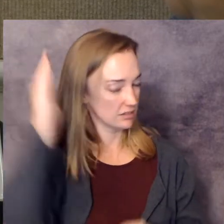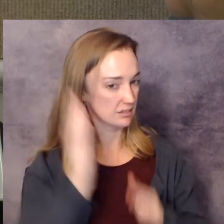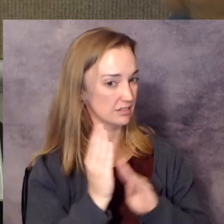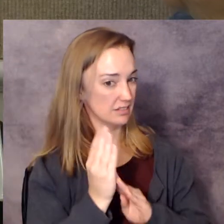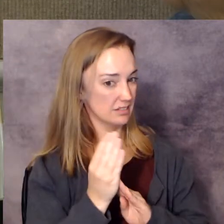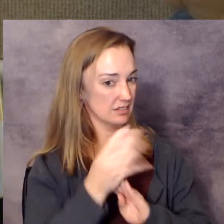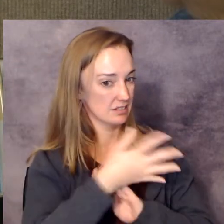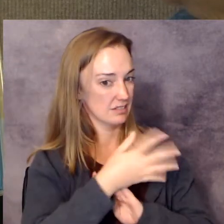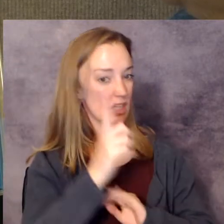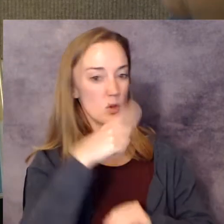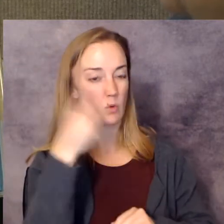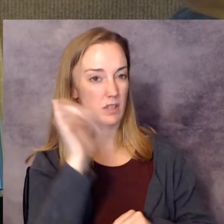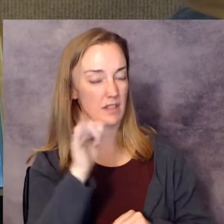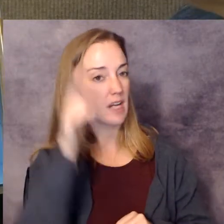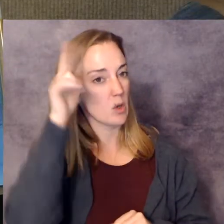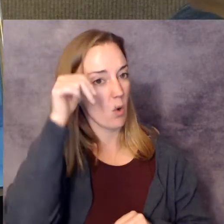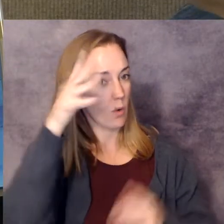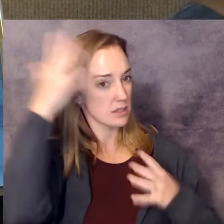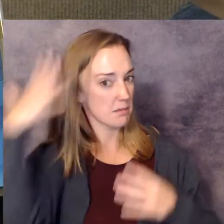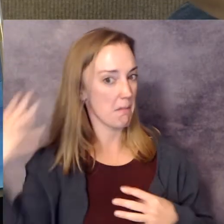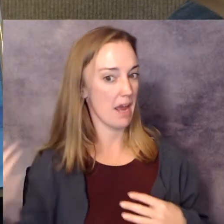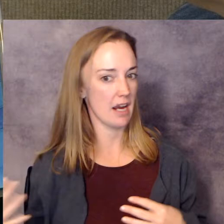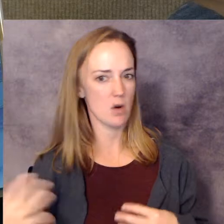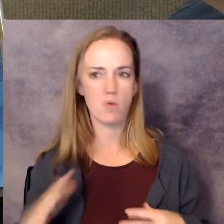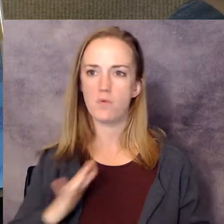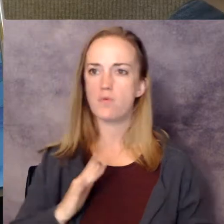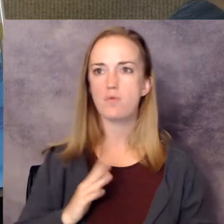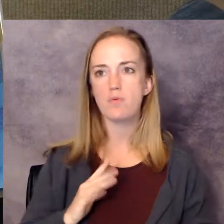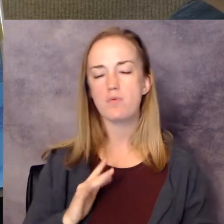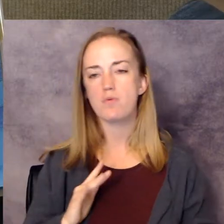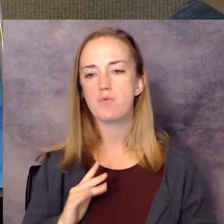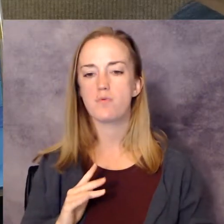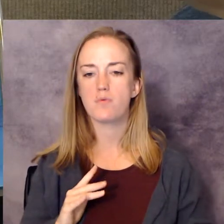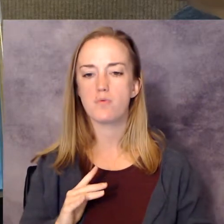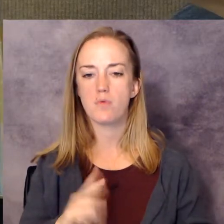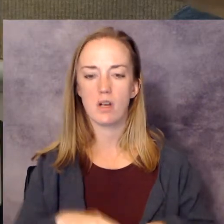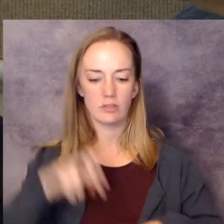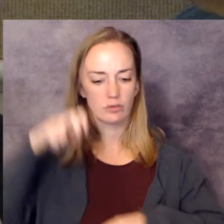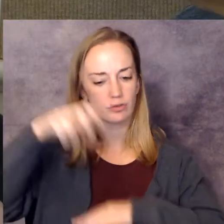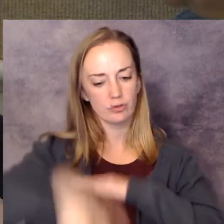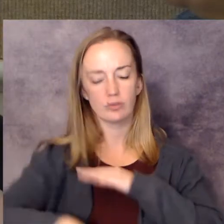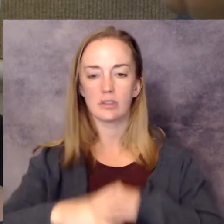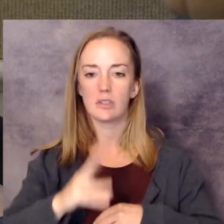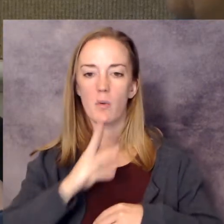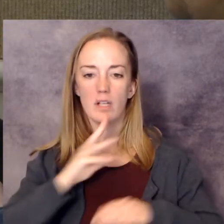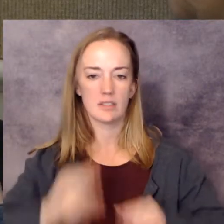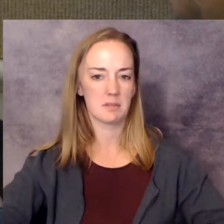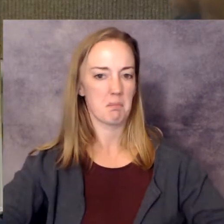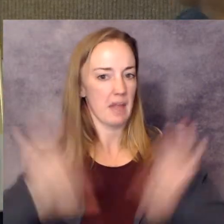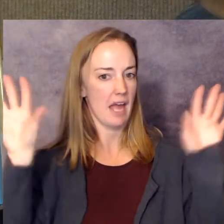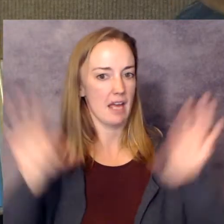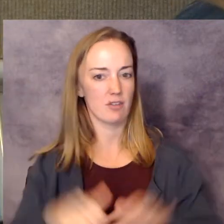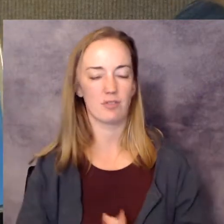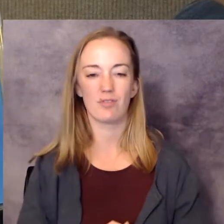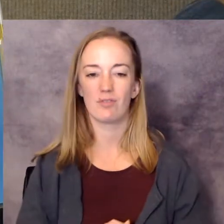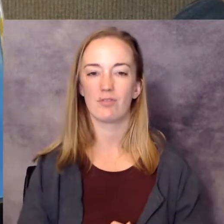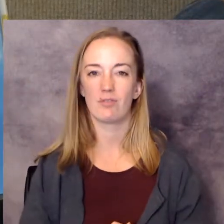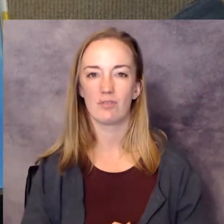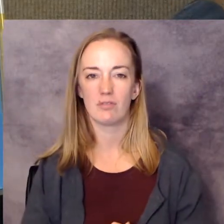Joe. Groovy, says Pete. Pete jumps into the water and goes splash.